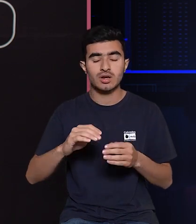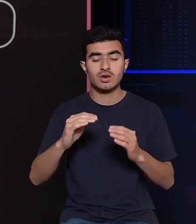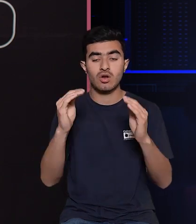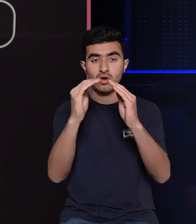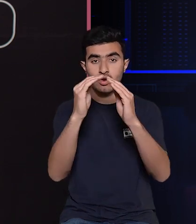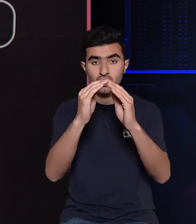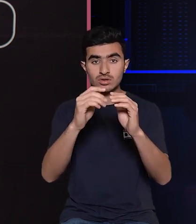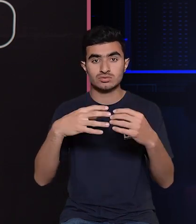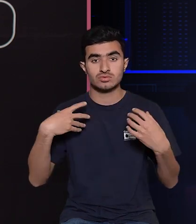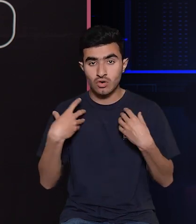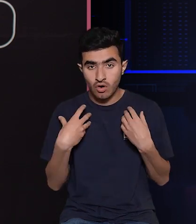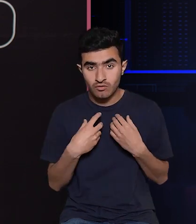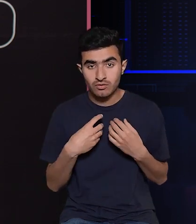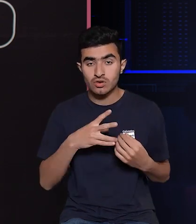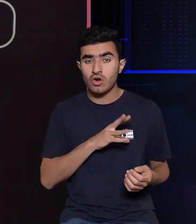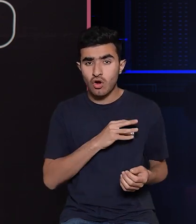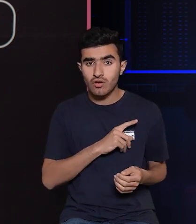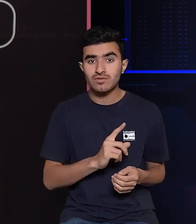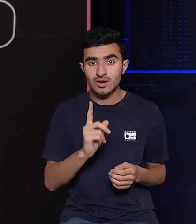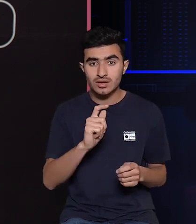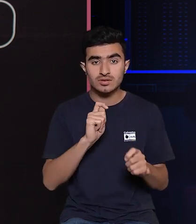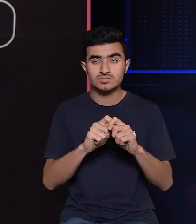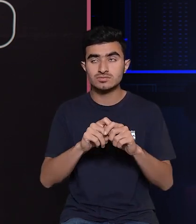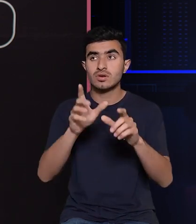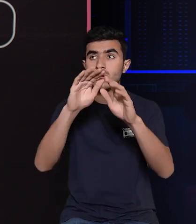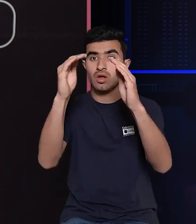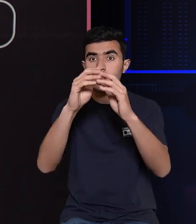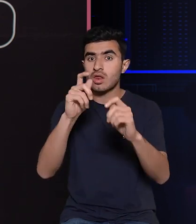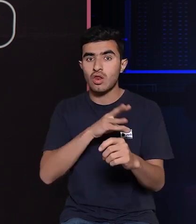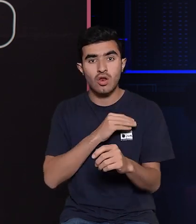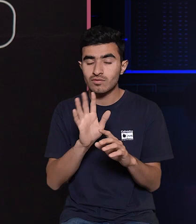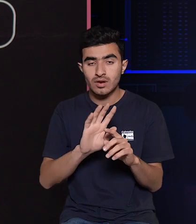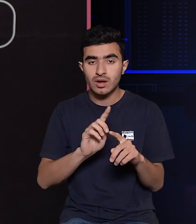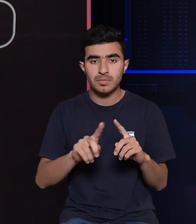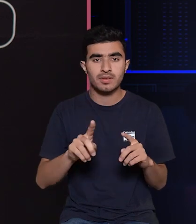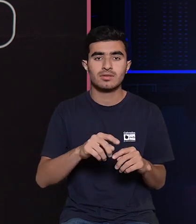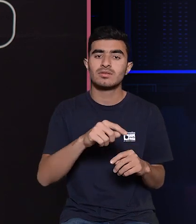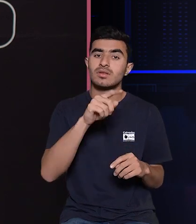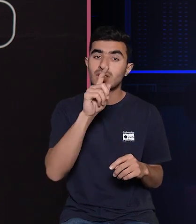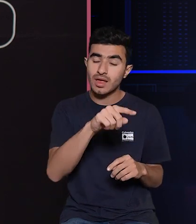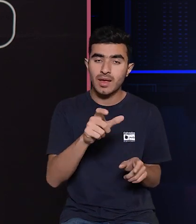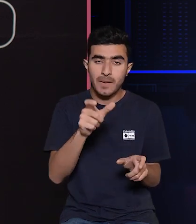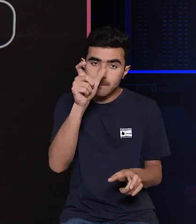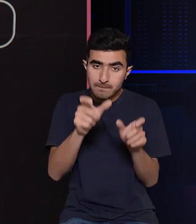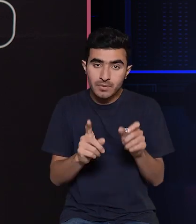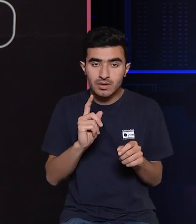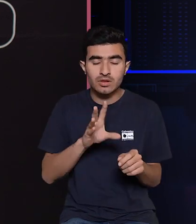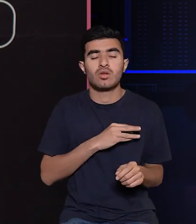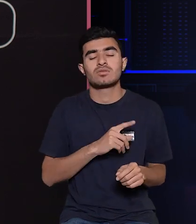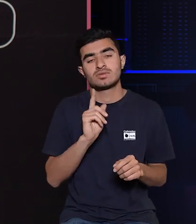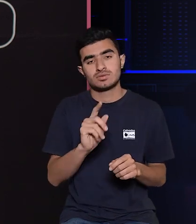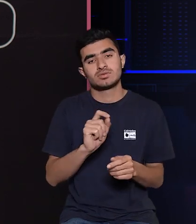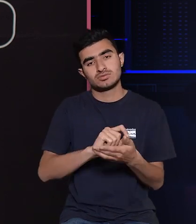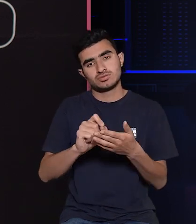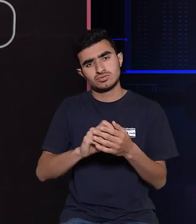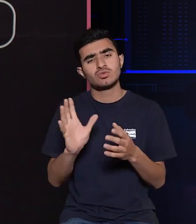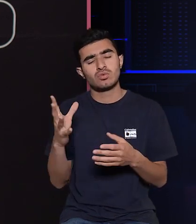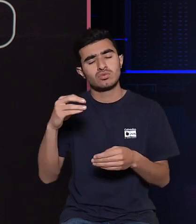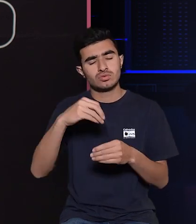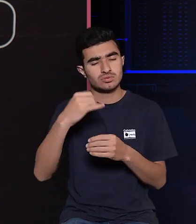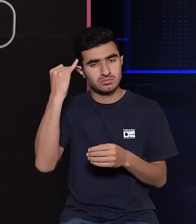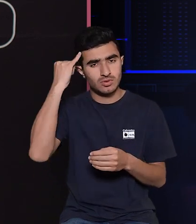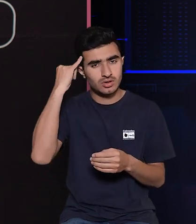house. And so that kind of gives you a little flavor of what I like doing in terms of my fiction and my